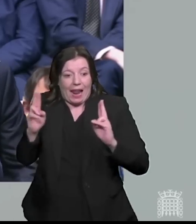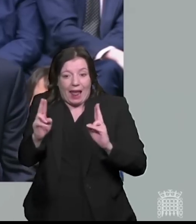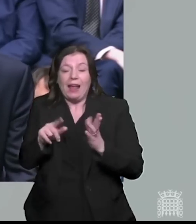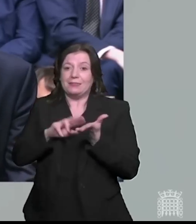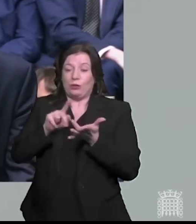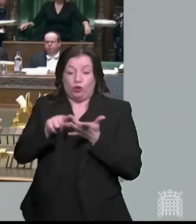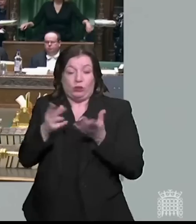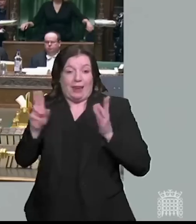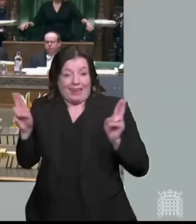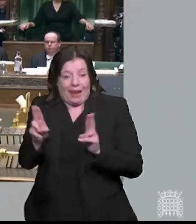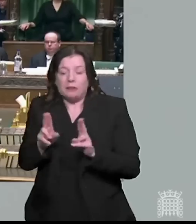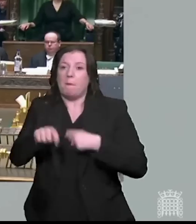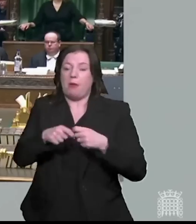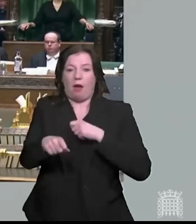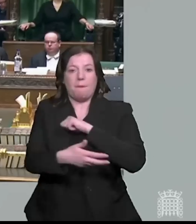office.